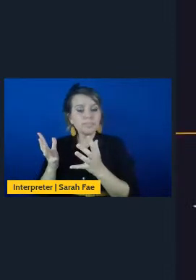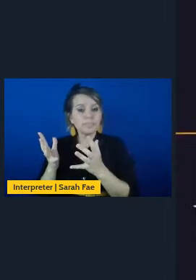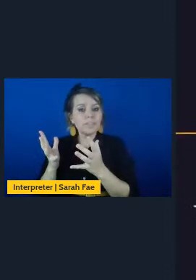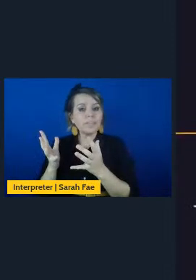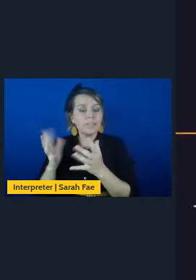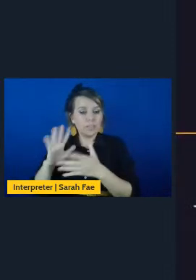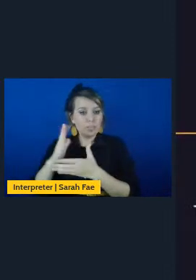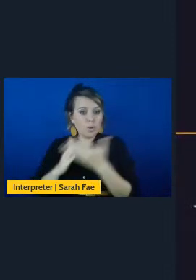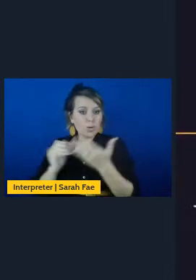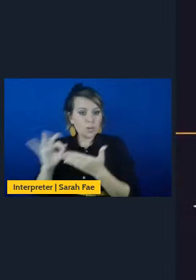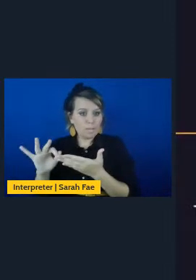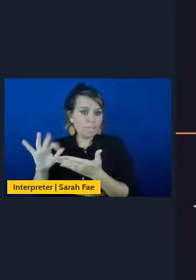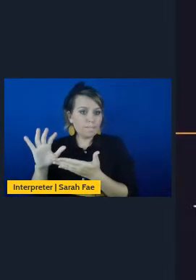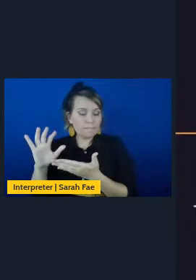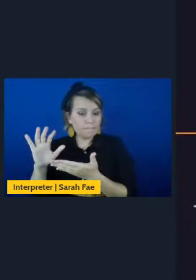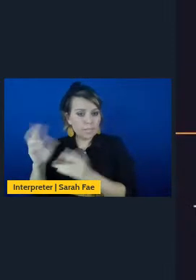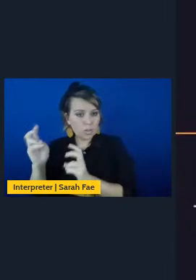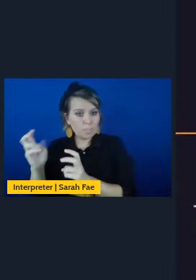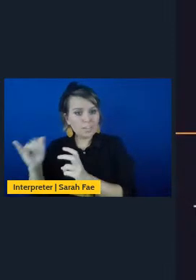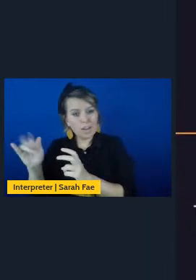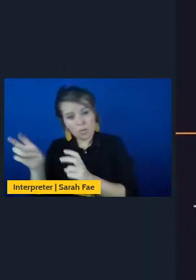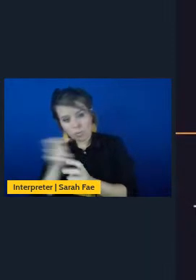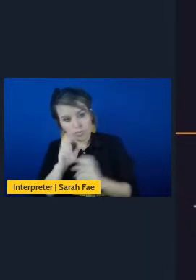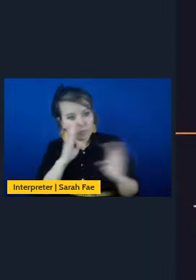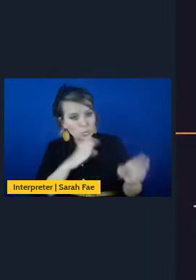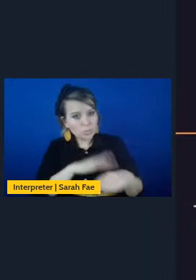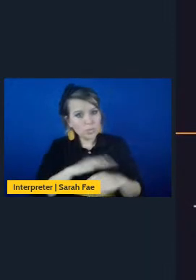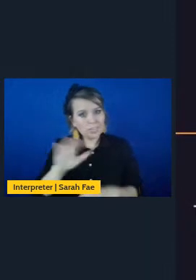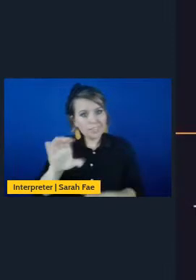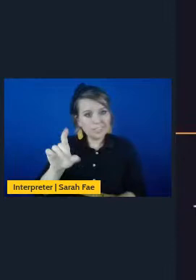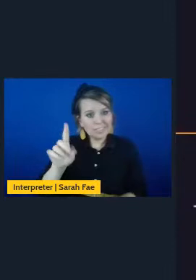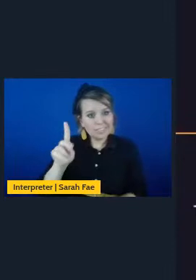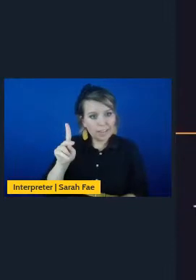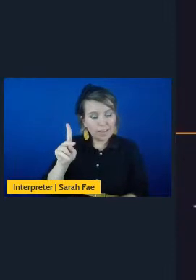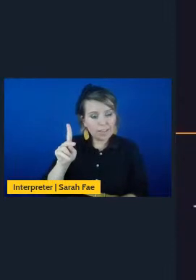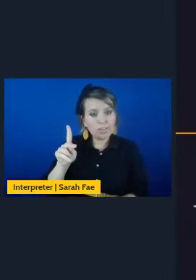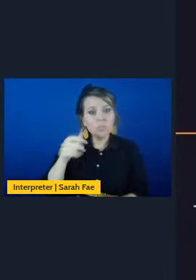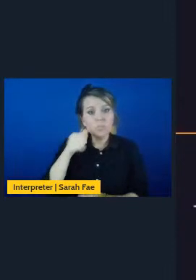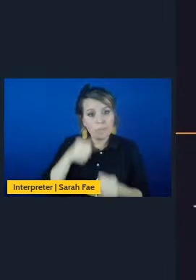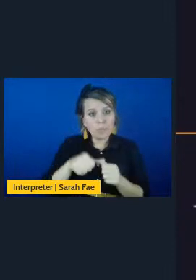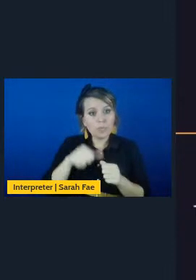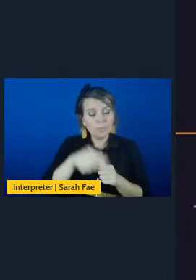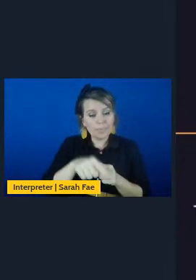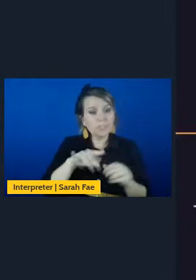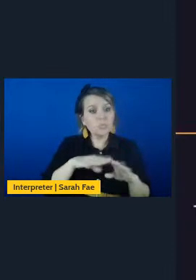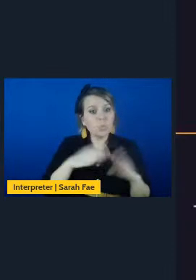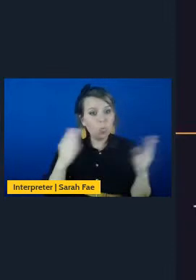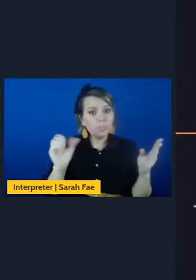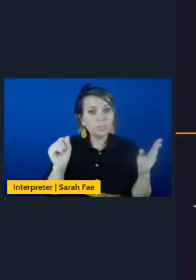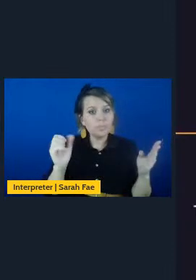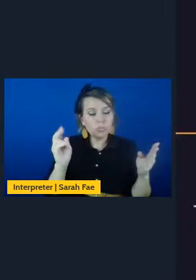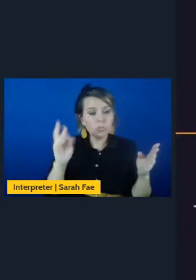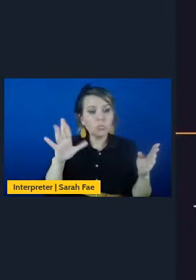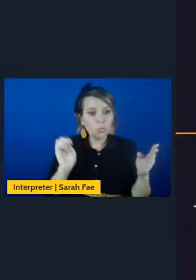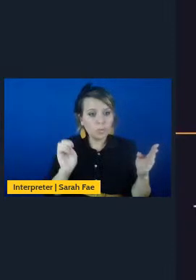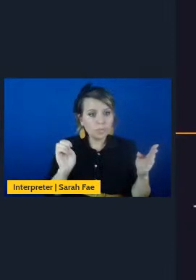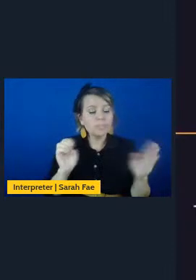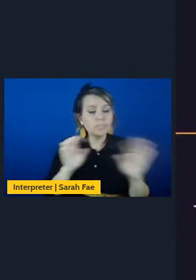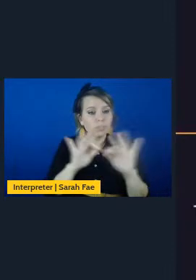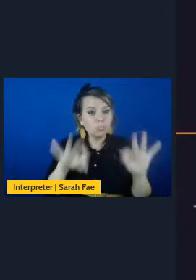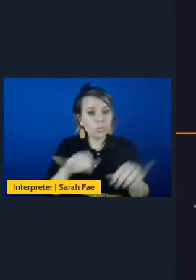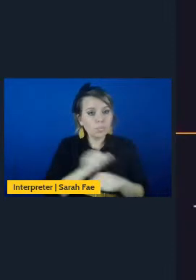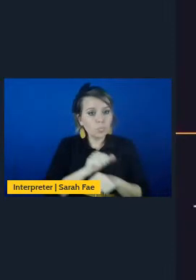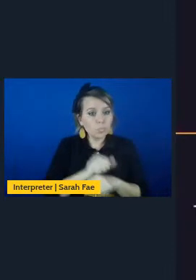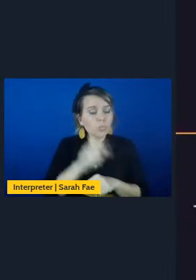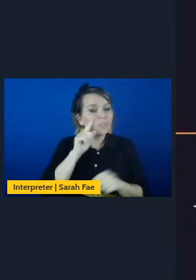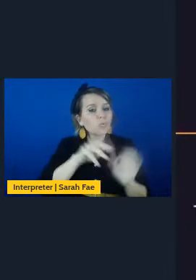CDK. So AWS CDK is an open source software development framework to model and provision your cloud